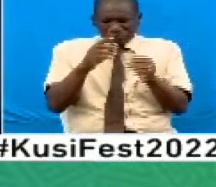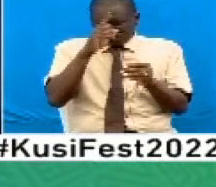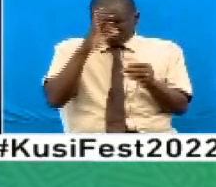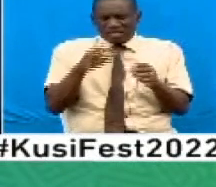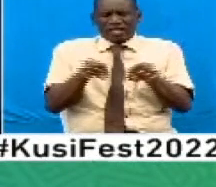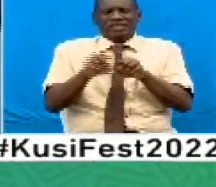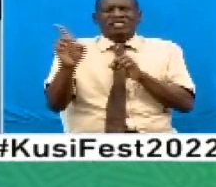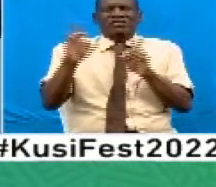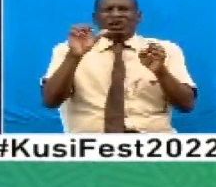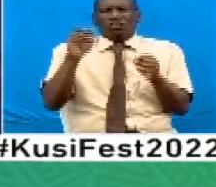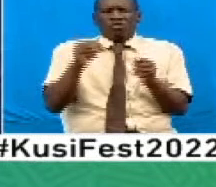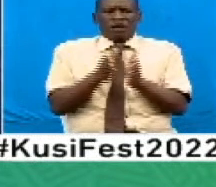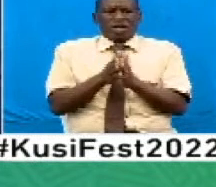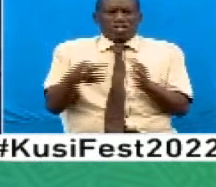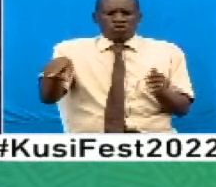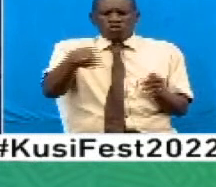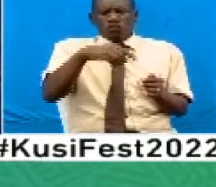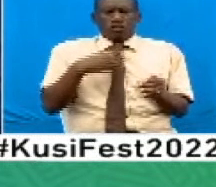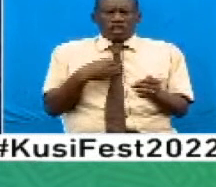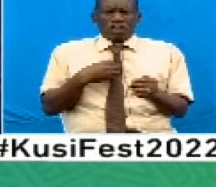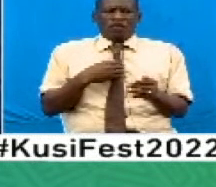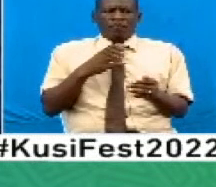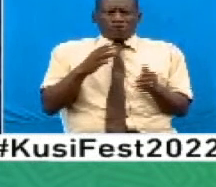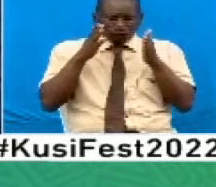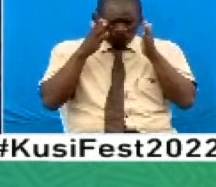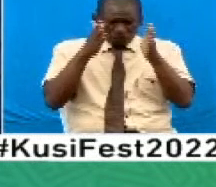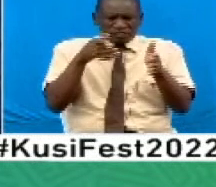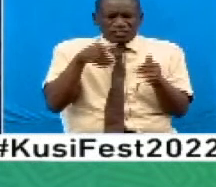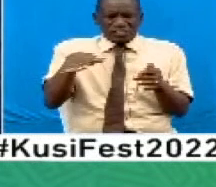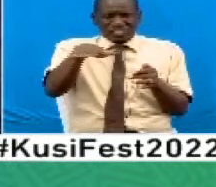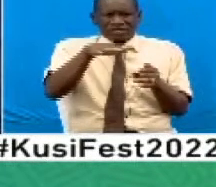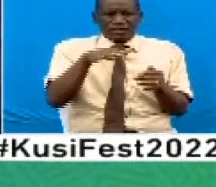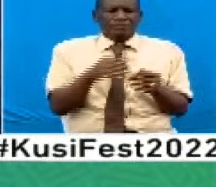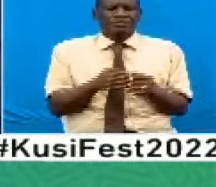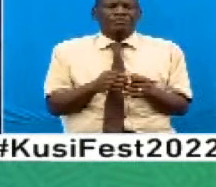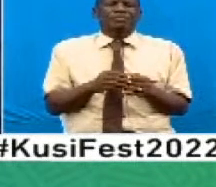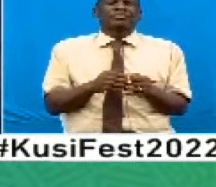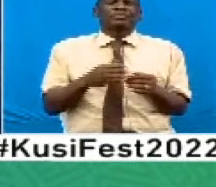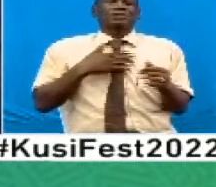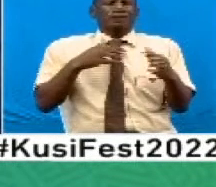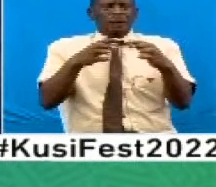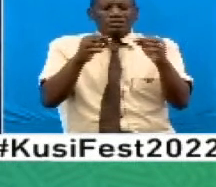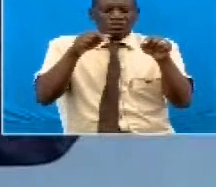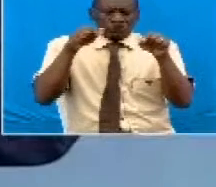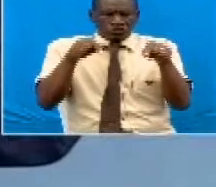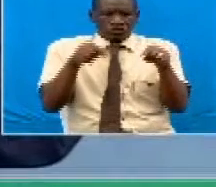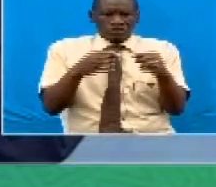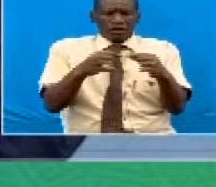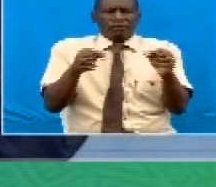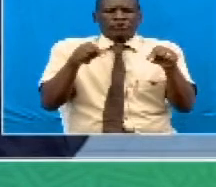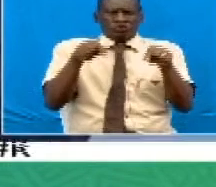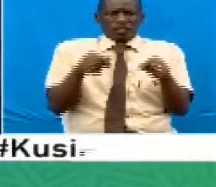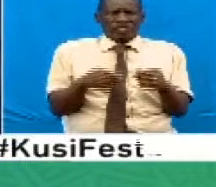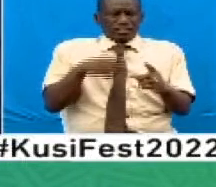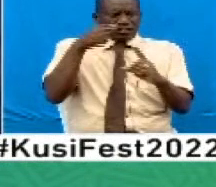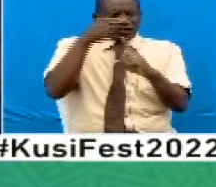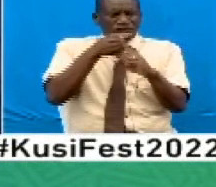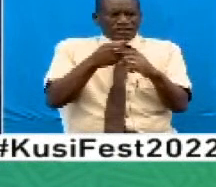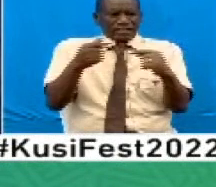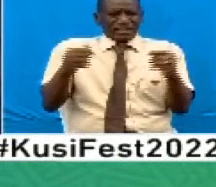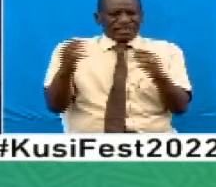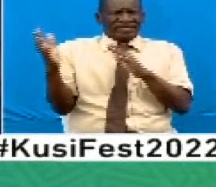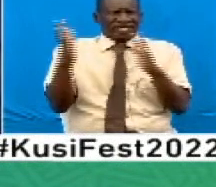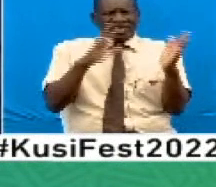Safaricom and we have been focusing on. So my message today is that the fight against this